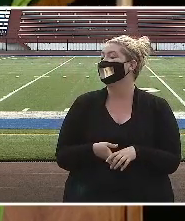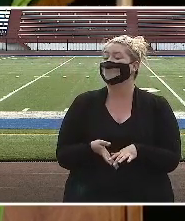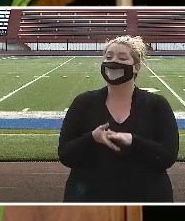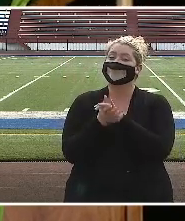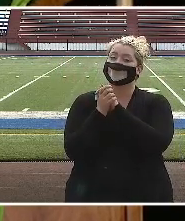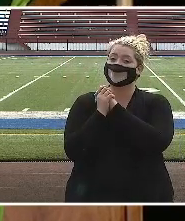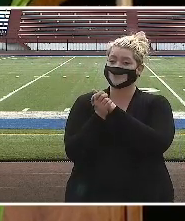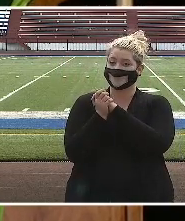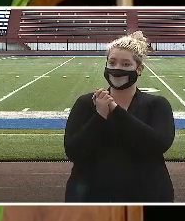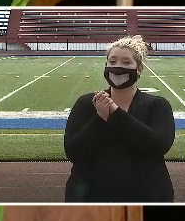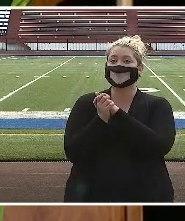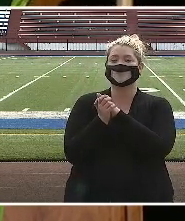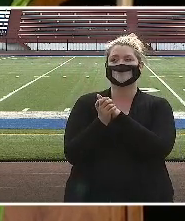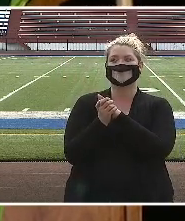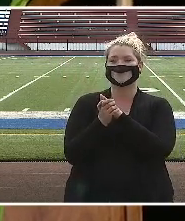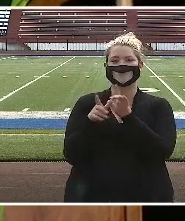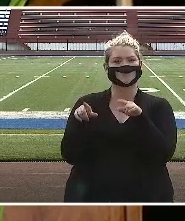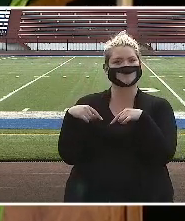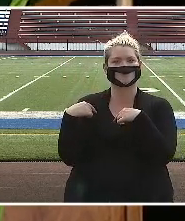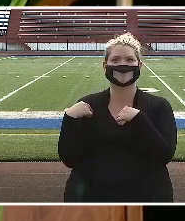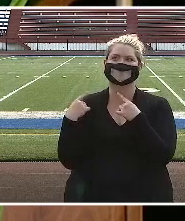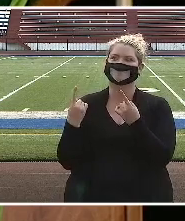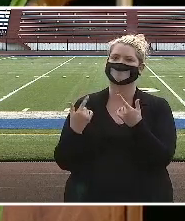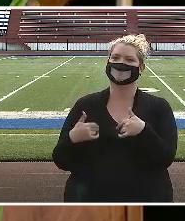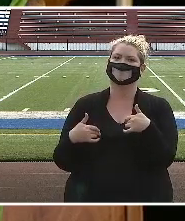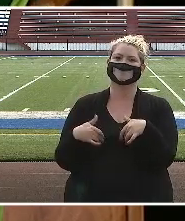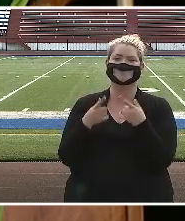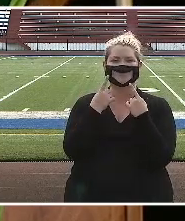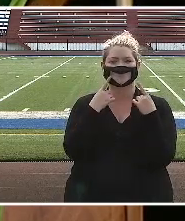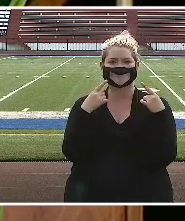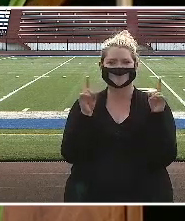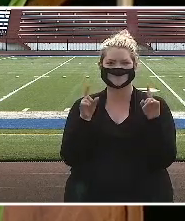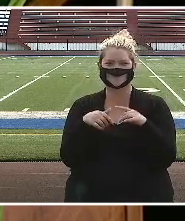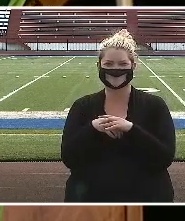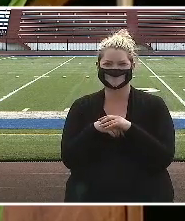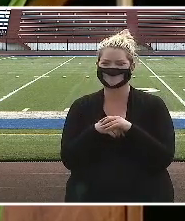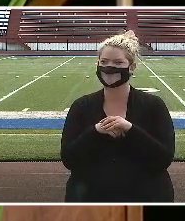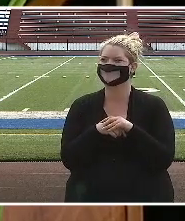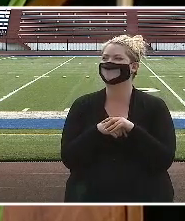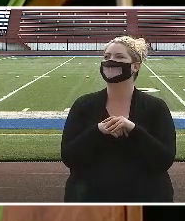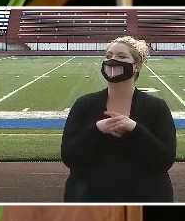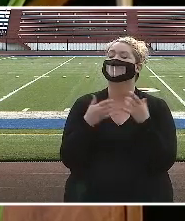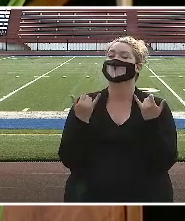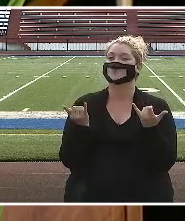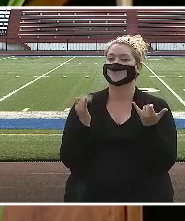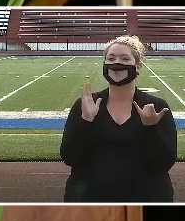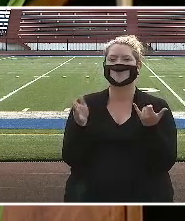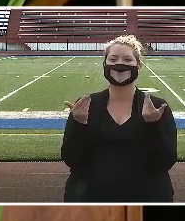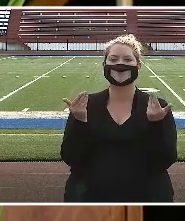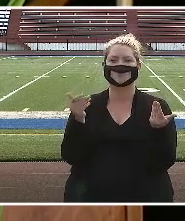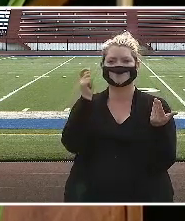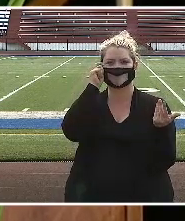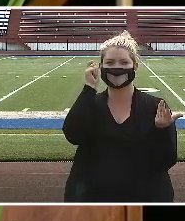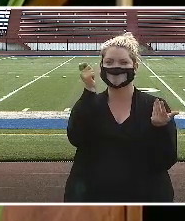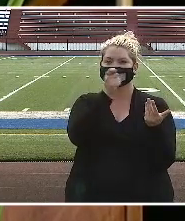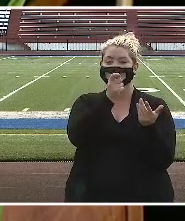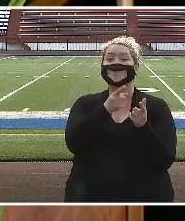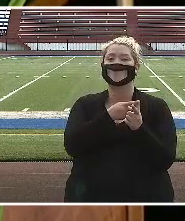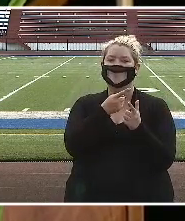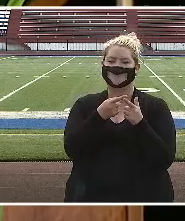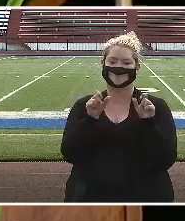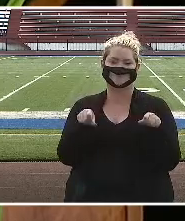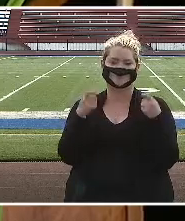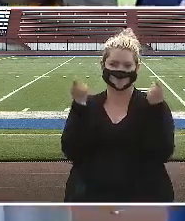Congratulations on making it this far. Now, if you turn your tassels, the celebration can start. Please move